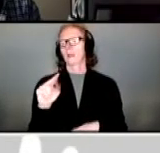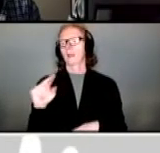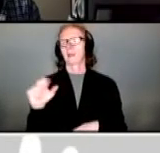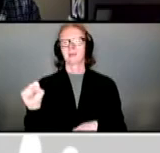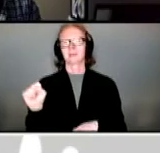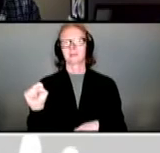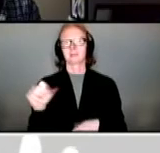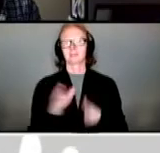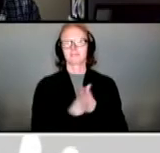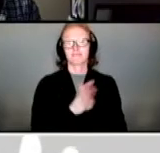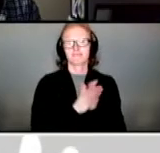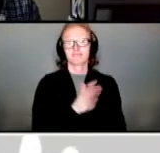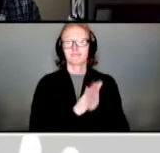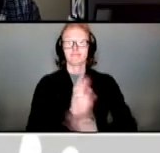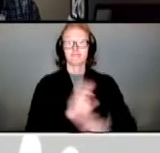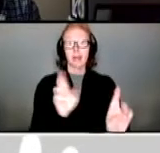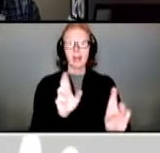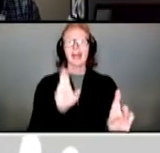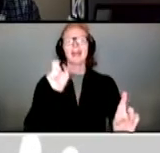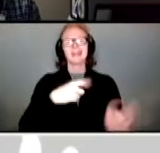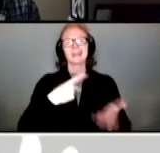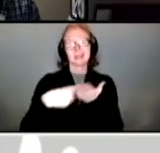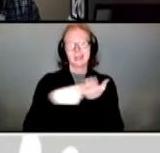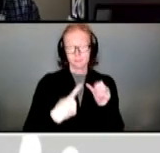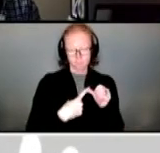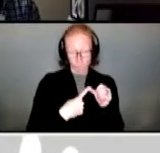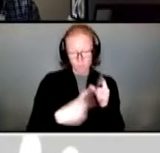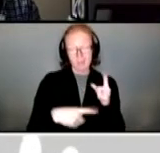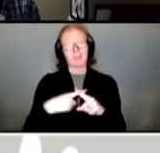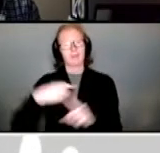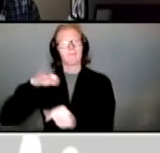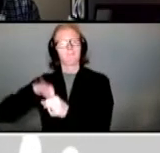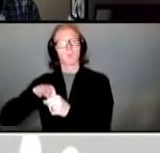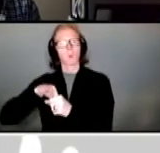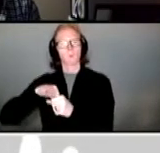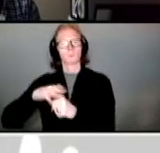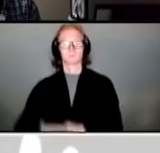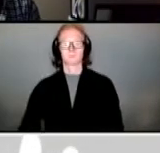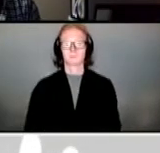And so that's gonna be our focus for January.